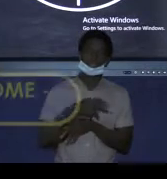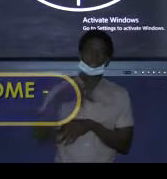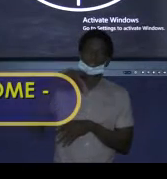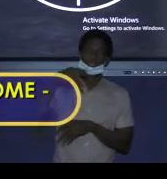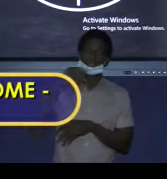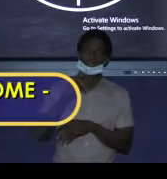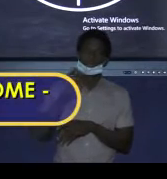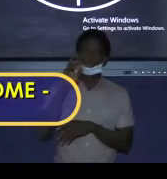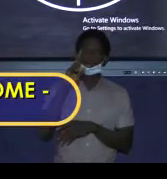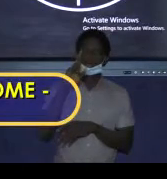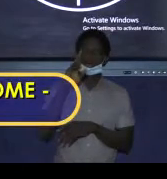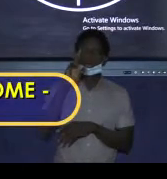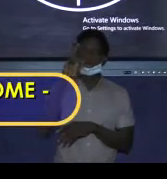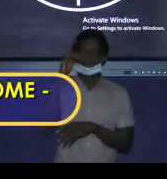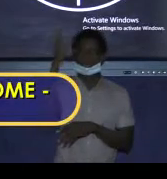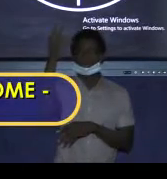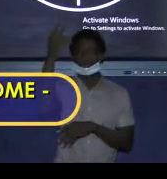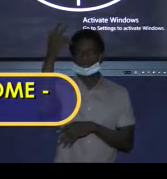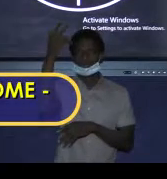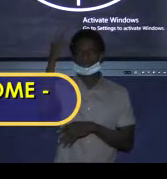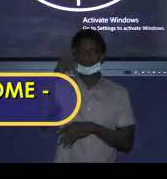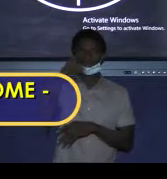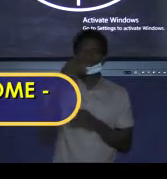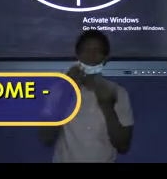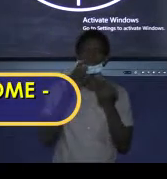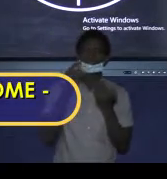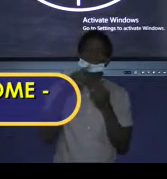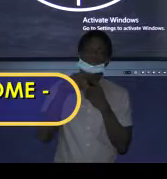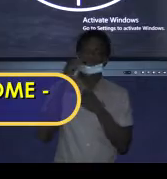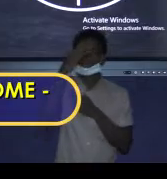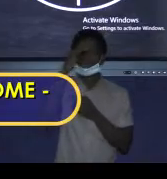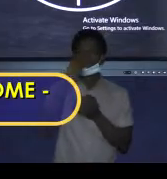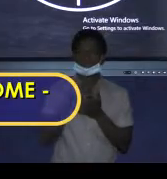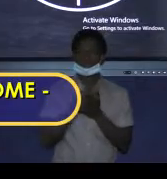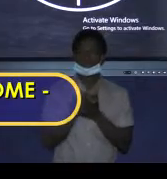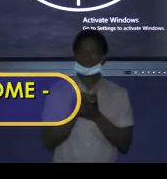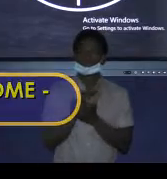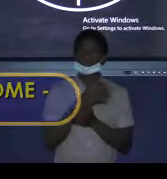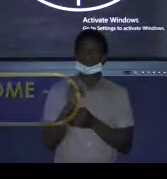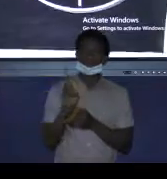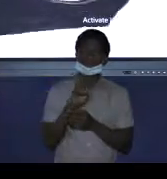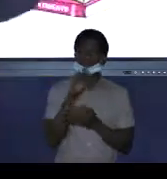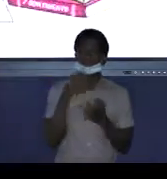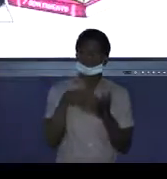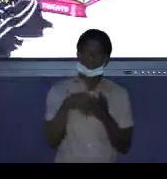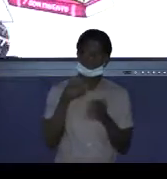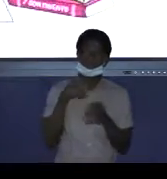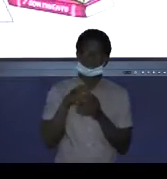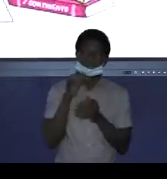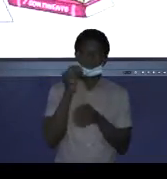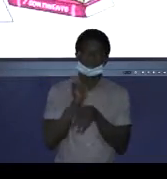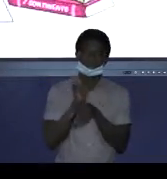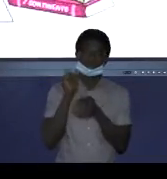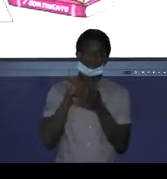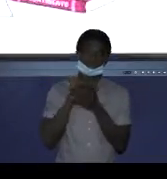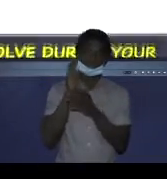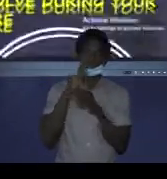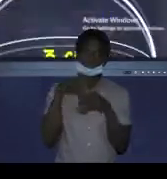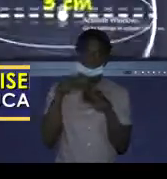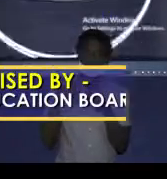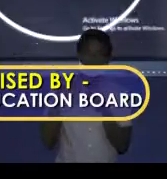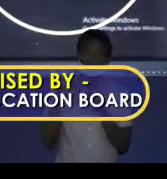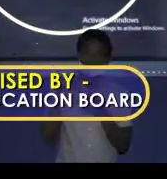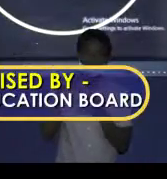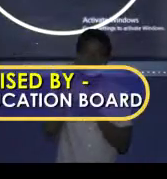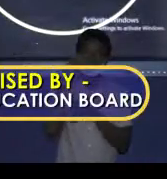r cubed. So that's the formula. You might want to make a note of that. And so apply this formula in the homework that is going to be given